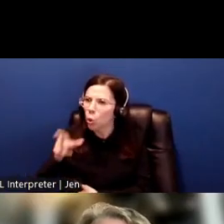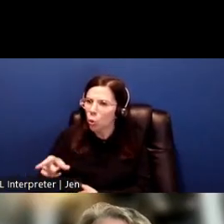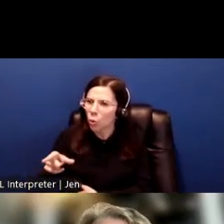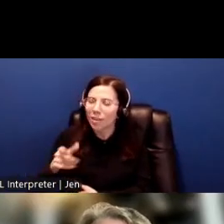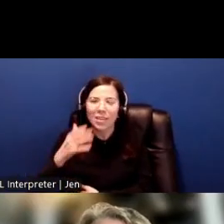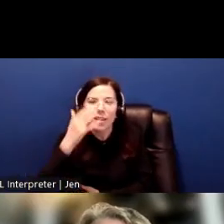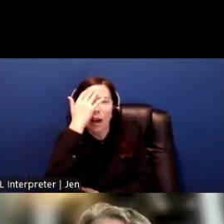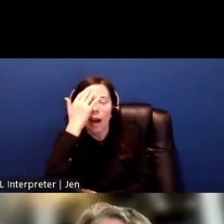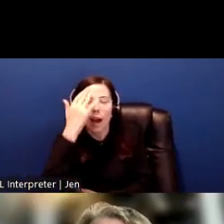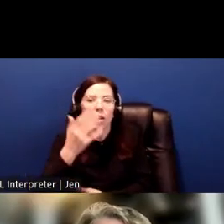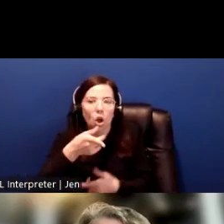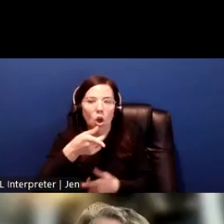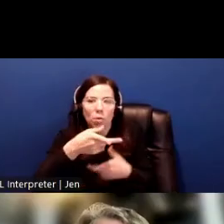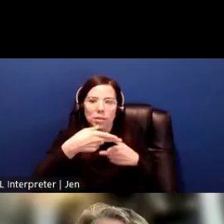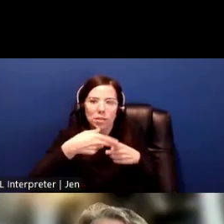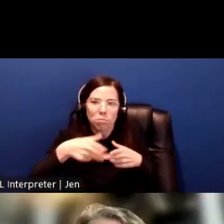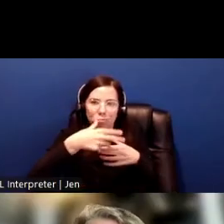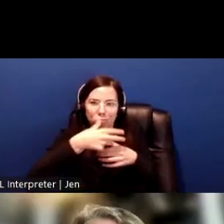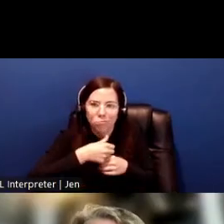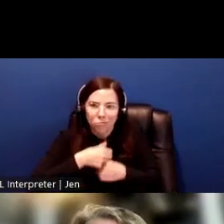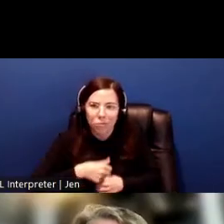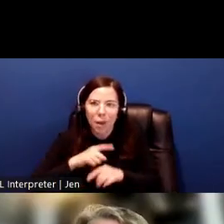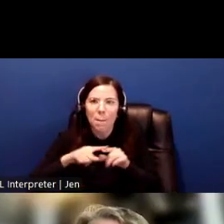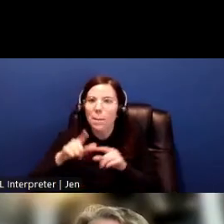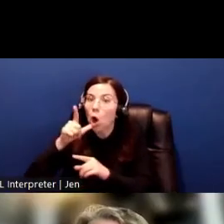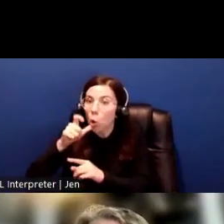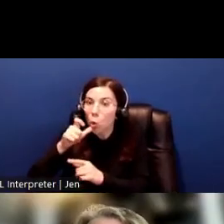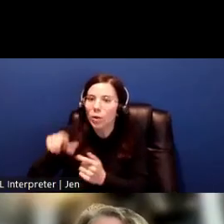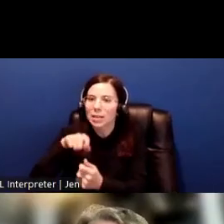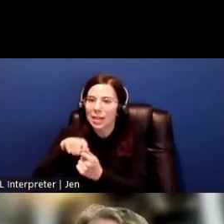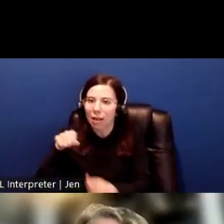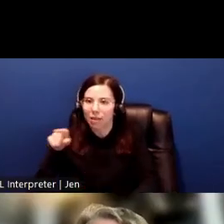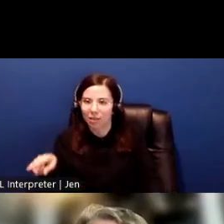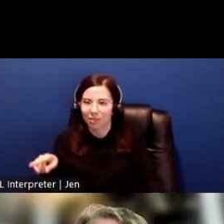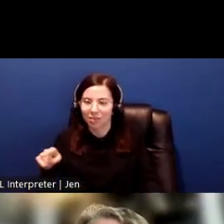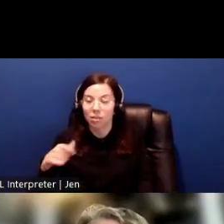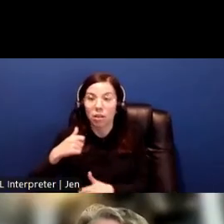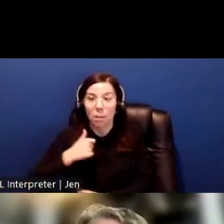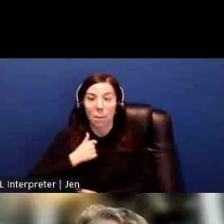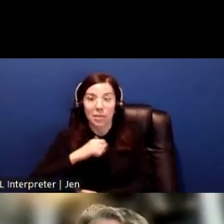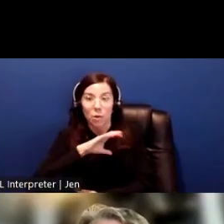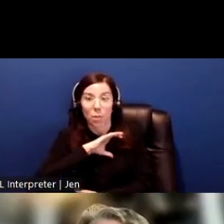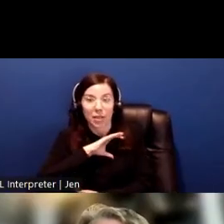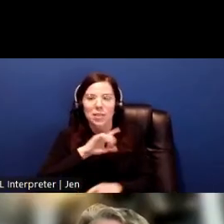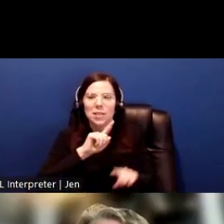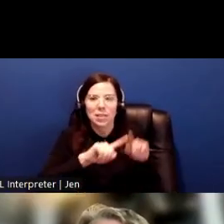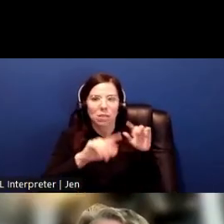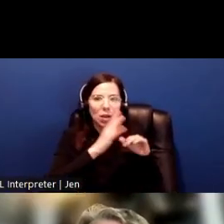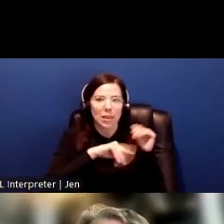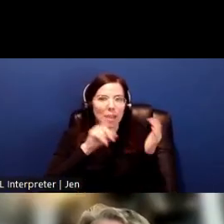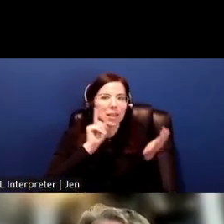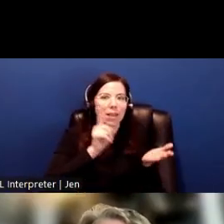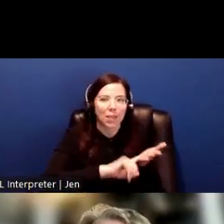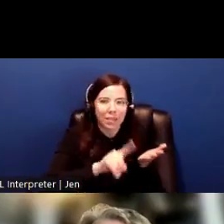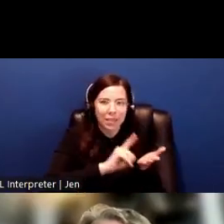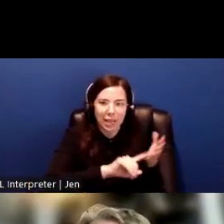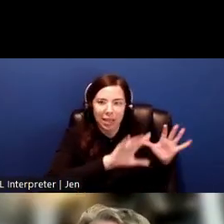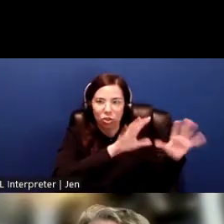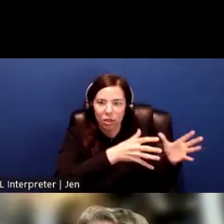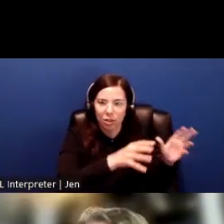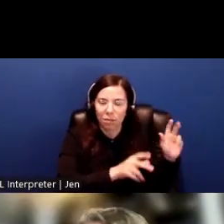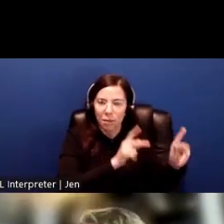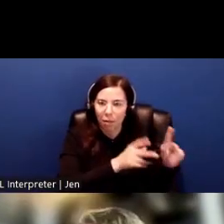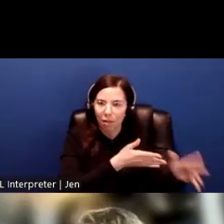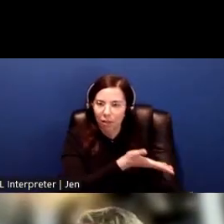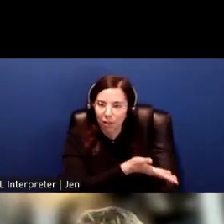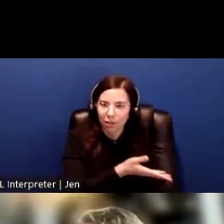we're using short form for this, but like who was it, right? Because the military police is different than the military investigative units. Like the military piece